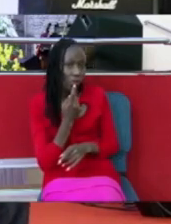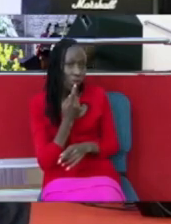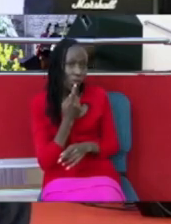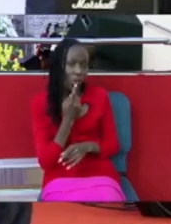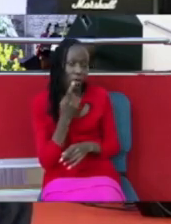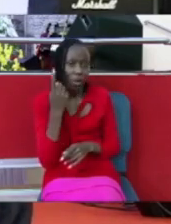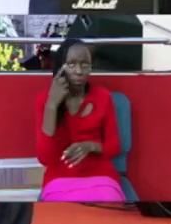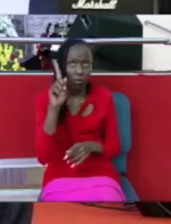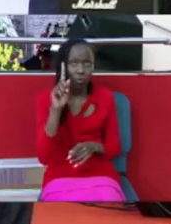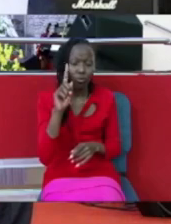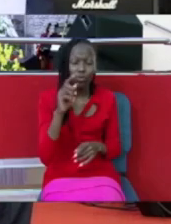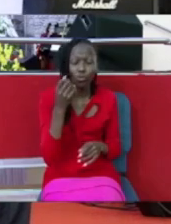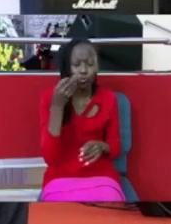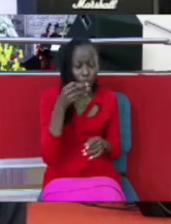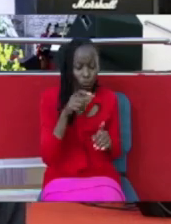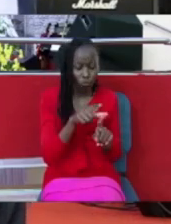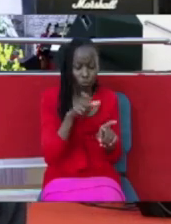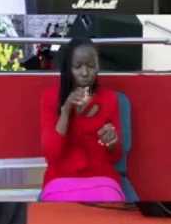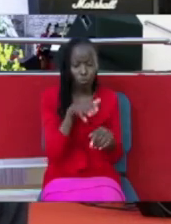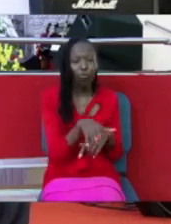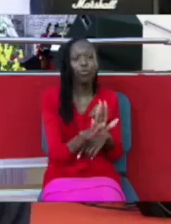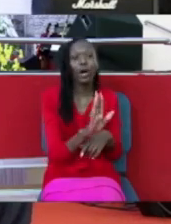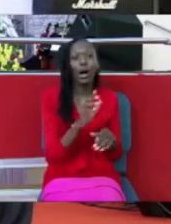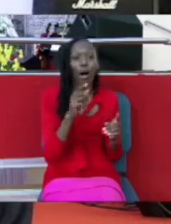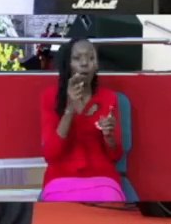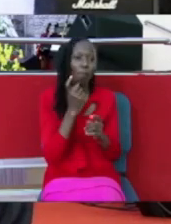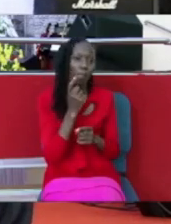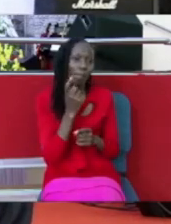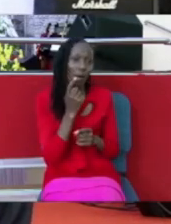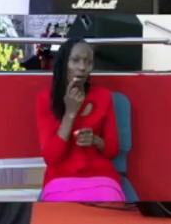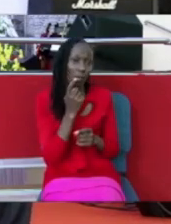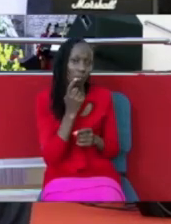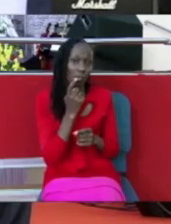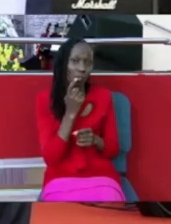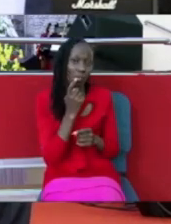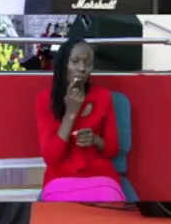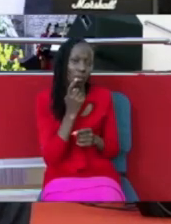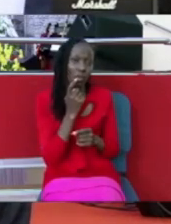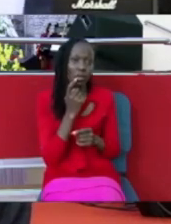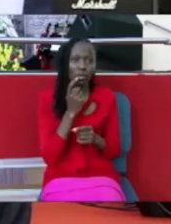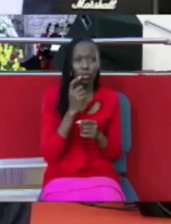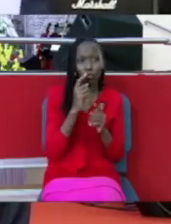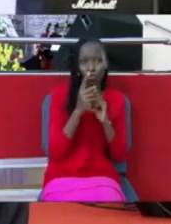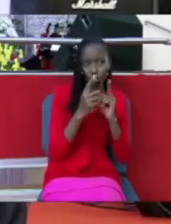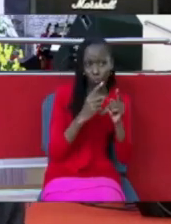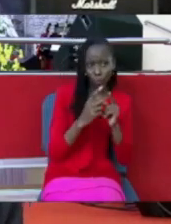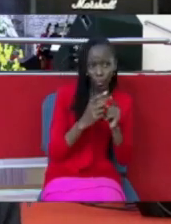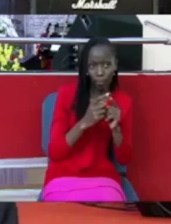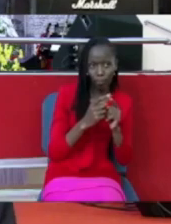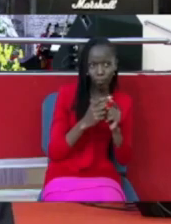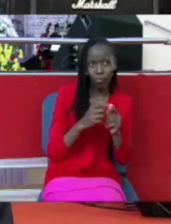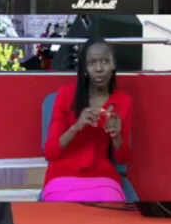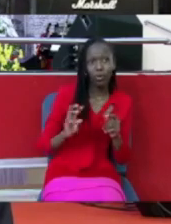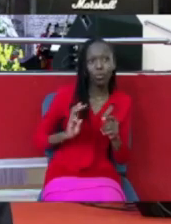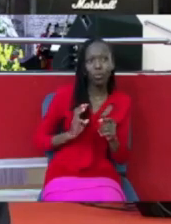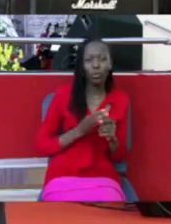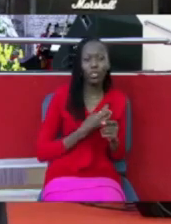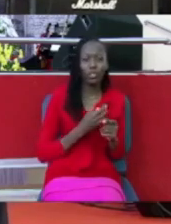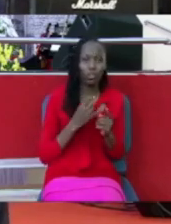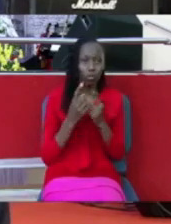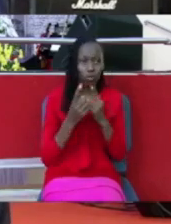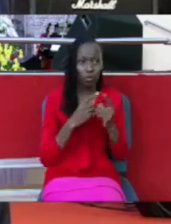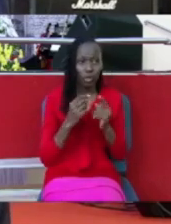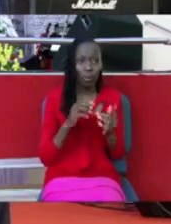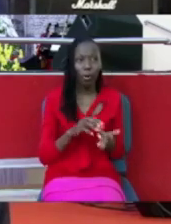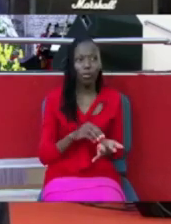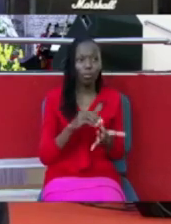the mouth speaks. Ni kwa sababu, ni kutokana na utele wa moyo, kinywa cha neno. We talked about treasuring and storing. Tukazungumzia